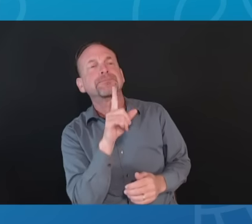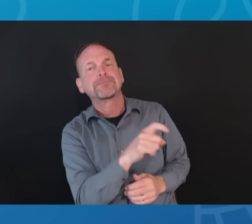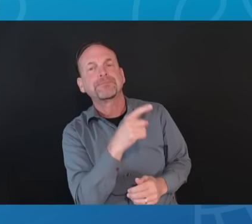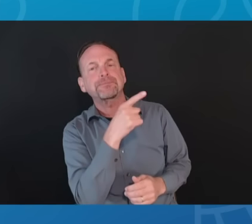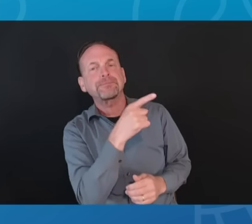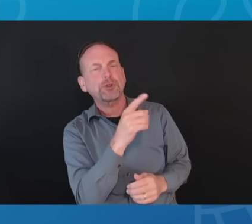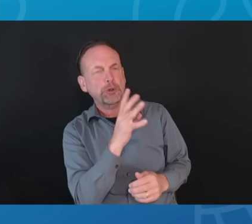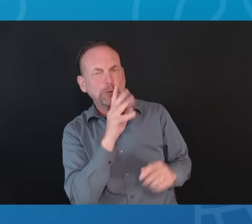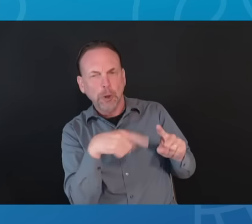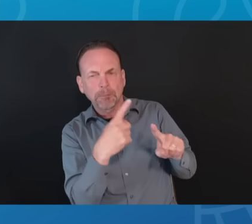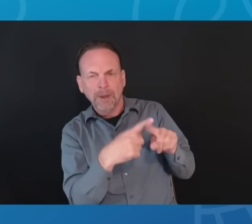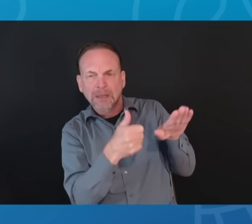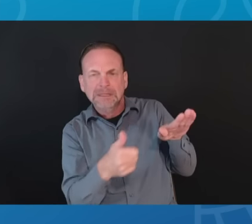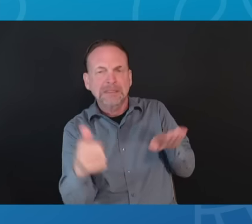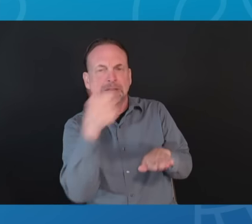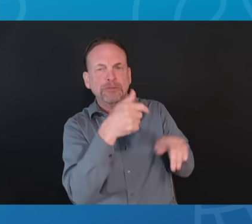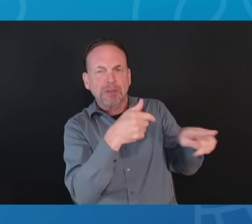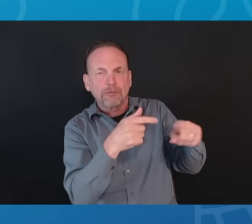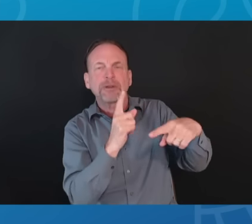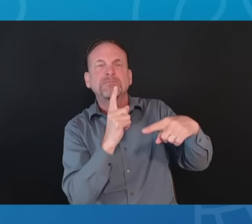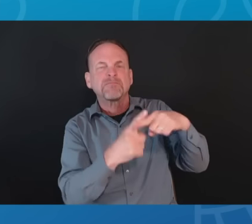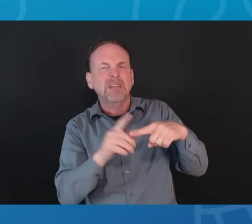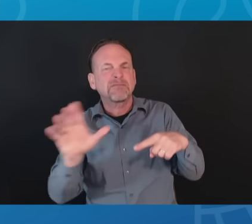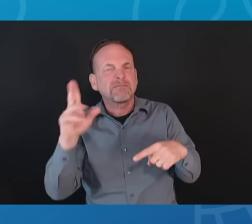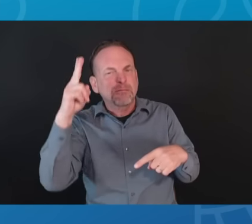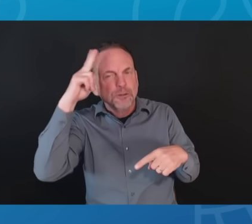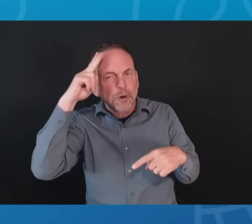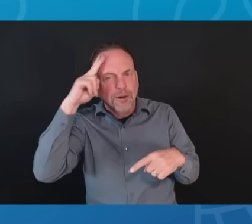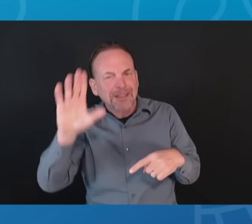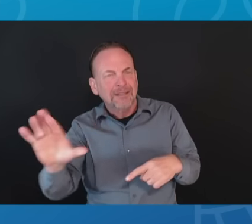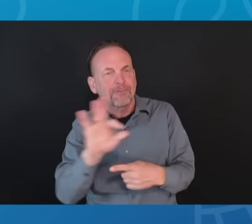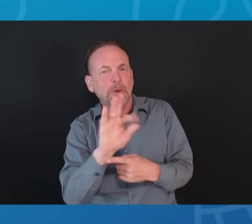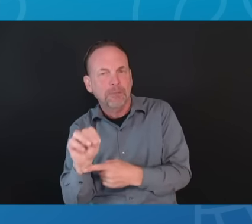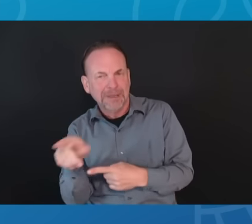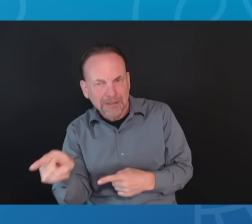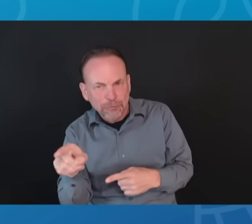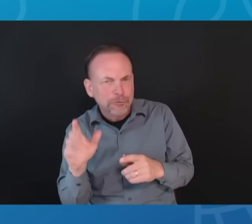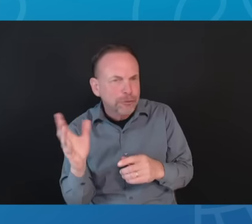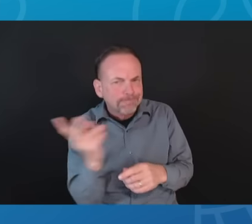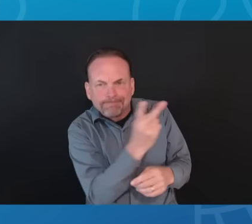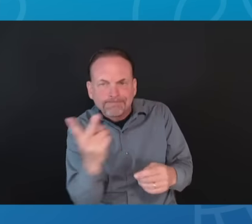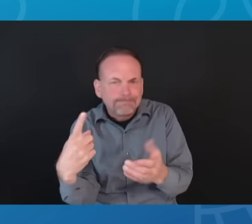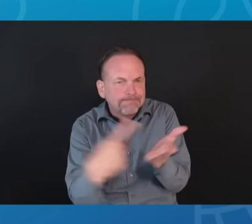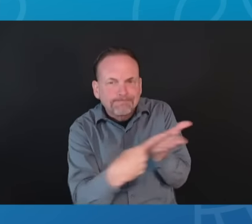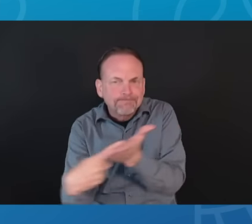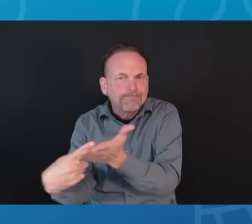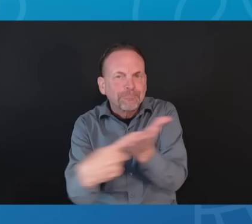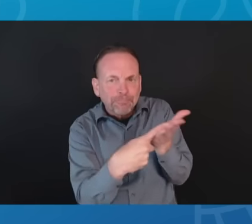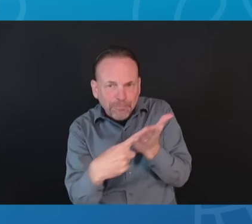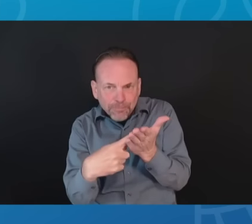they discussed ongoing efforts to fund and support the Lebanese armed forces and the importance of international support for